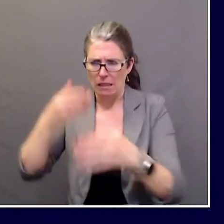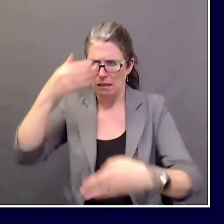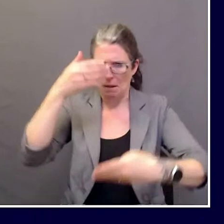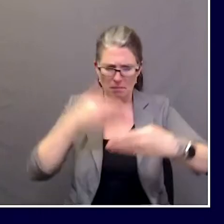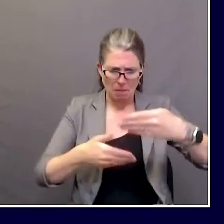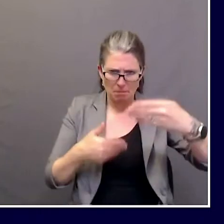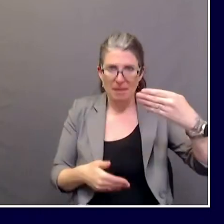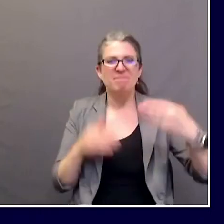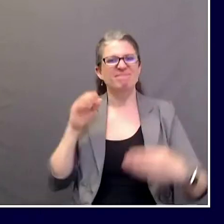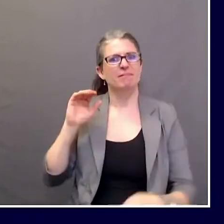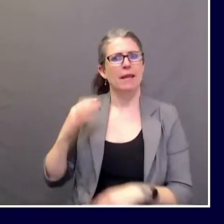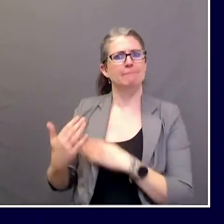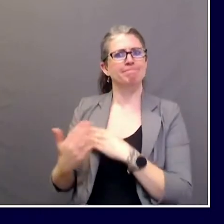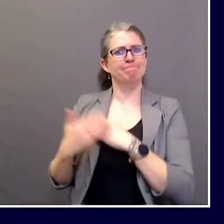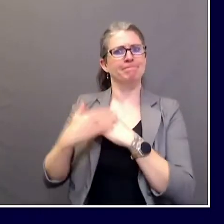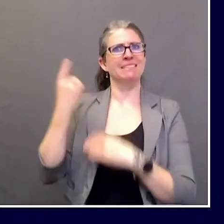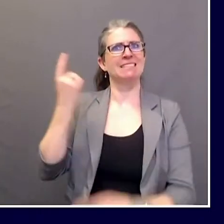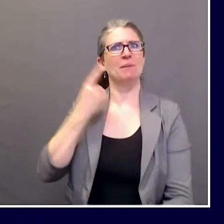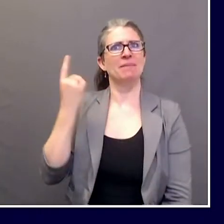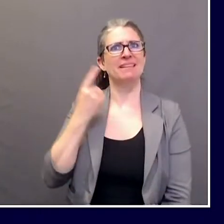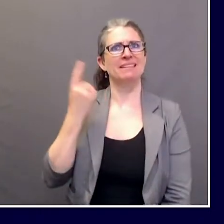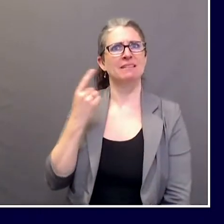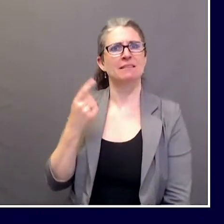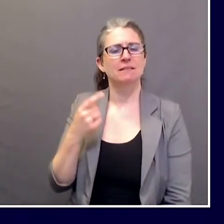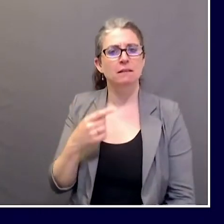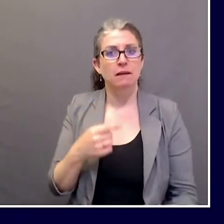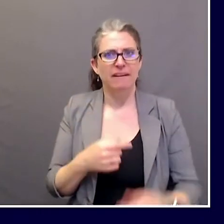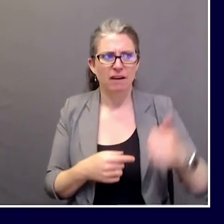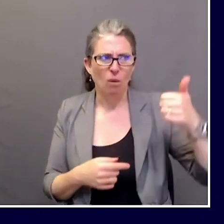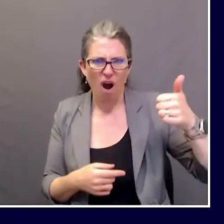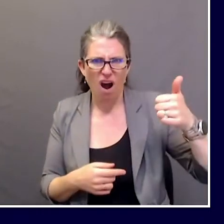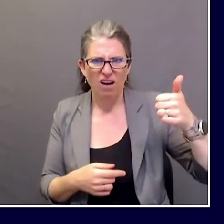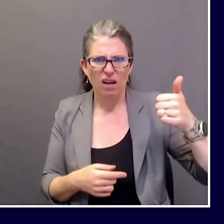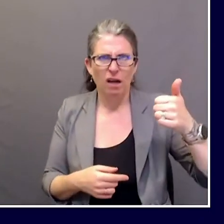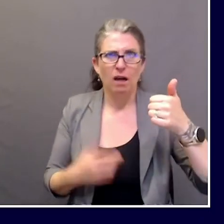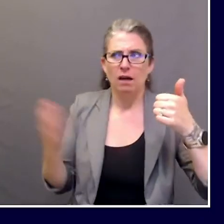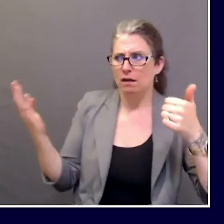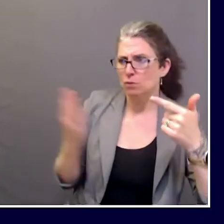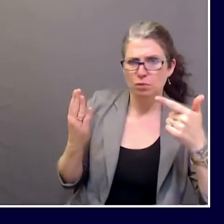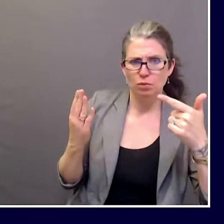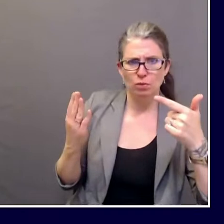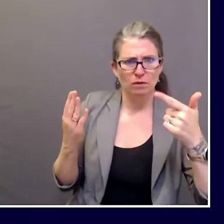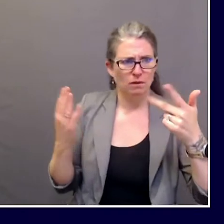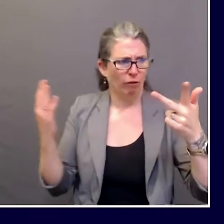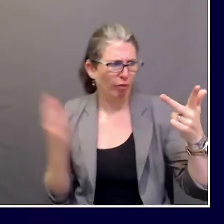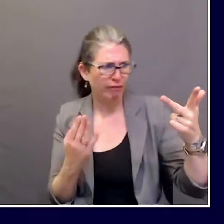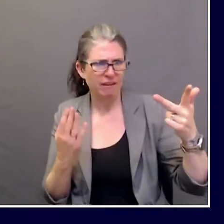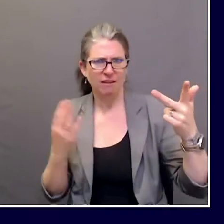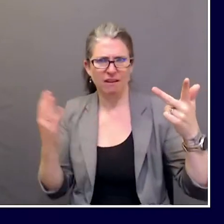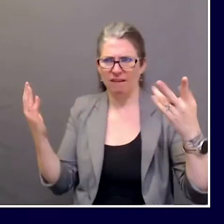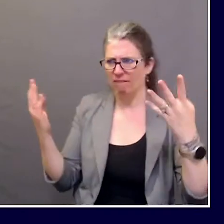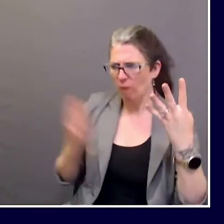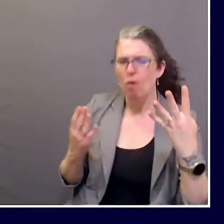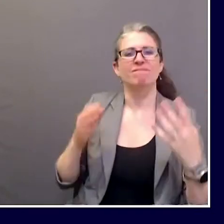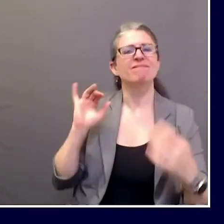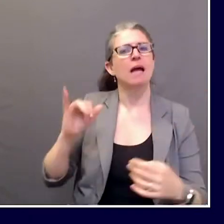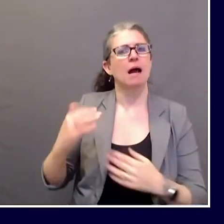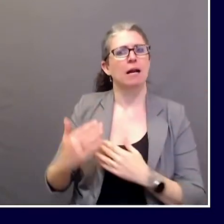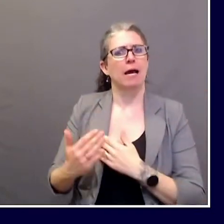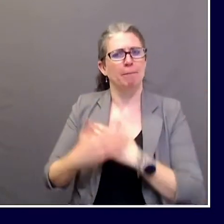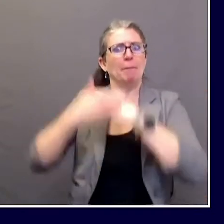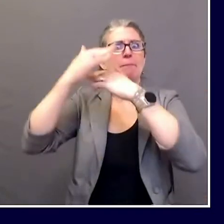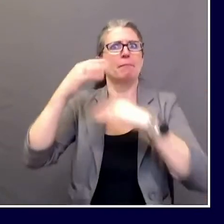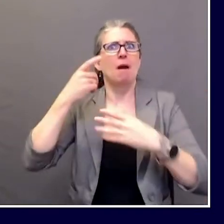the hypothesis. That is to say, is what we are seeing a correlation or is it a causation? That's what we are seeing